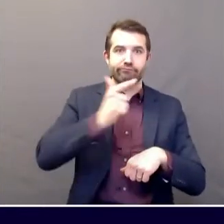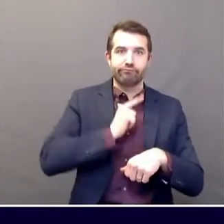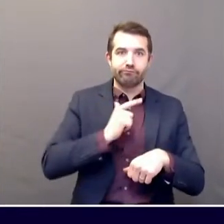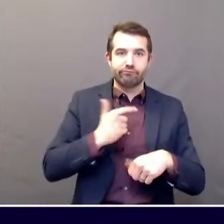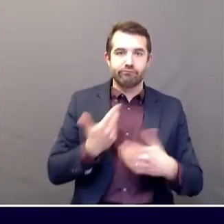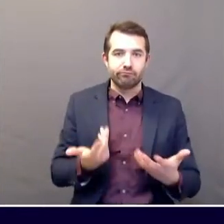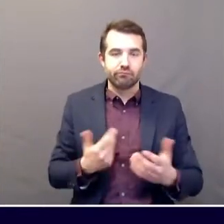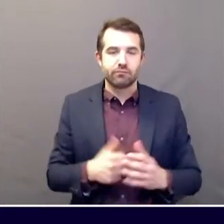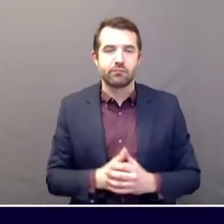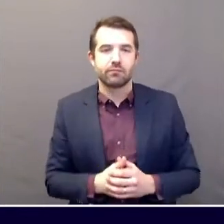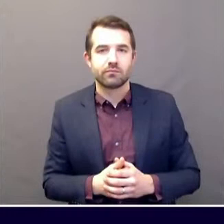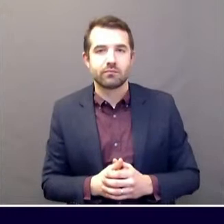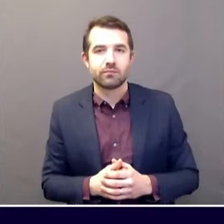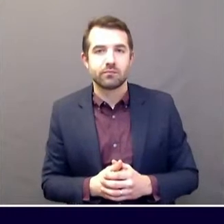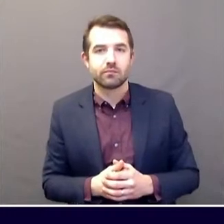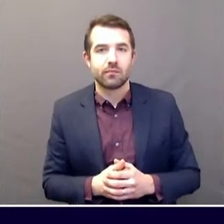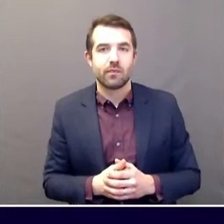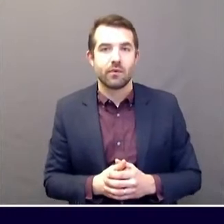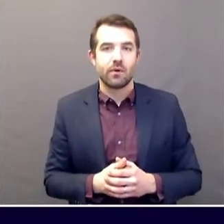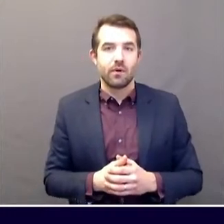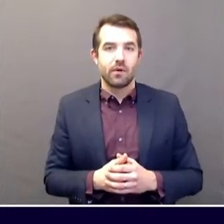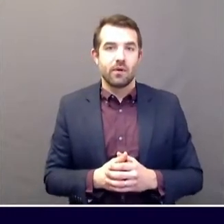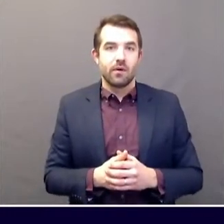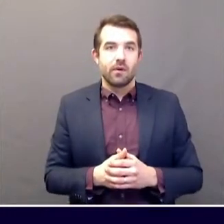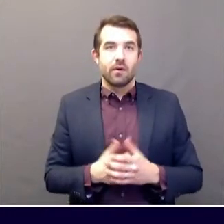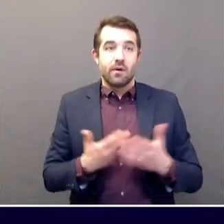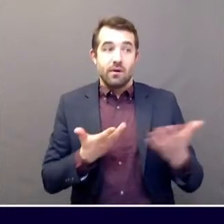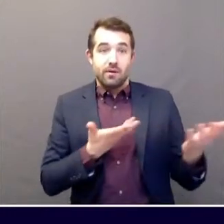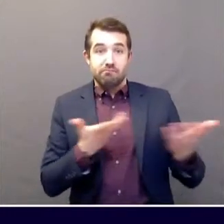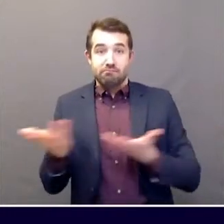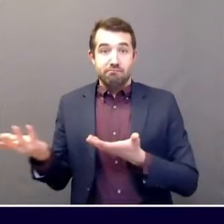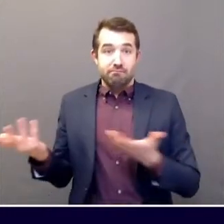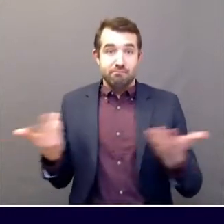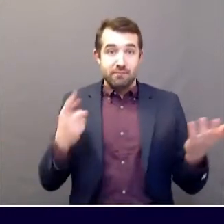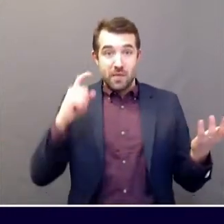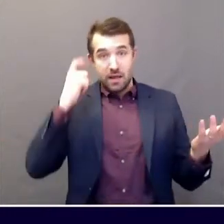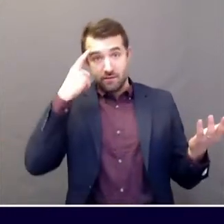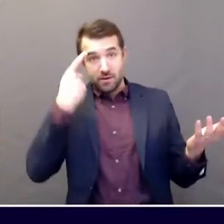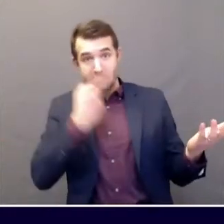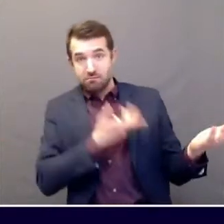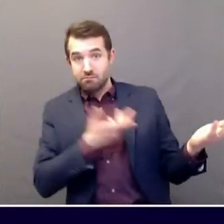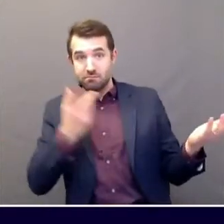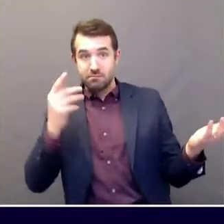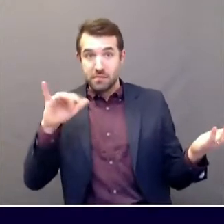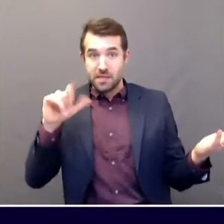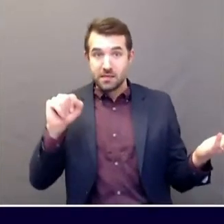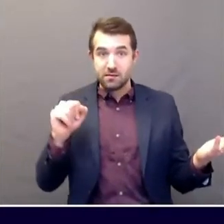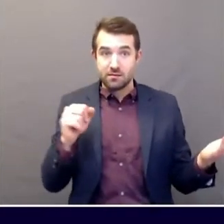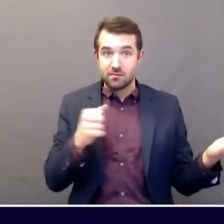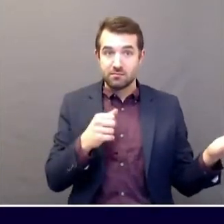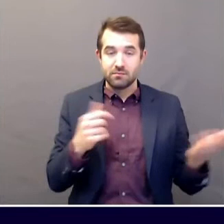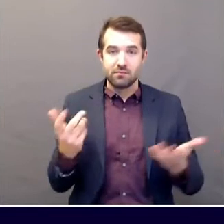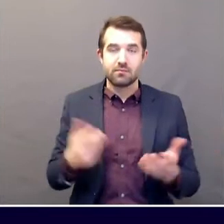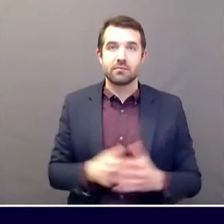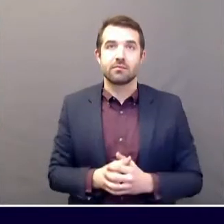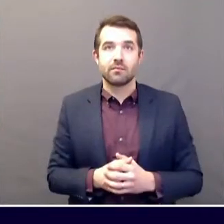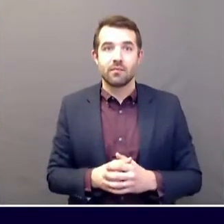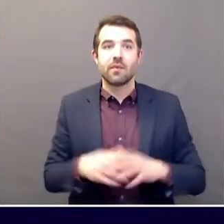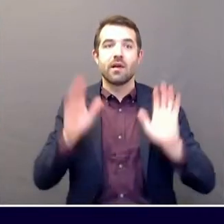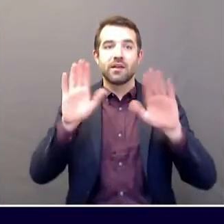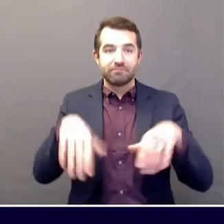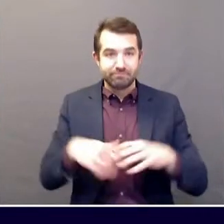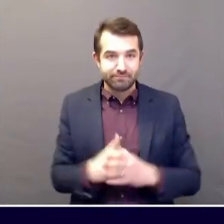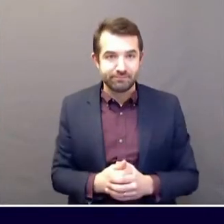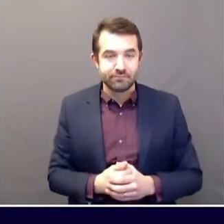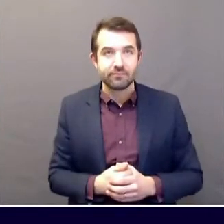all? Well, sorry, Governor, go ahead. And you're on mute. Yeah, I was just going to say, look, all the more